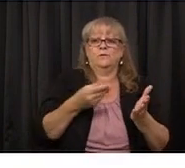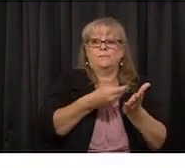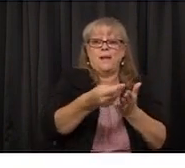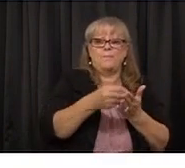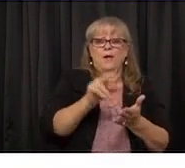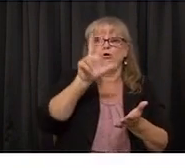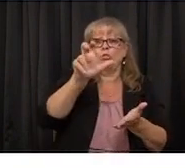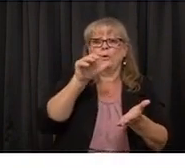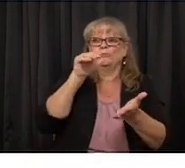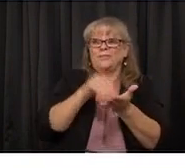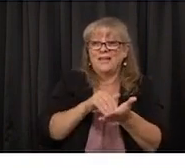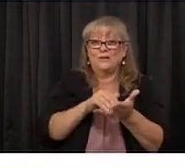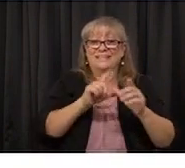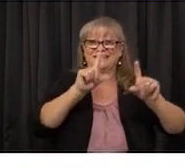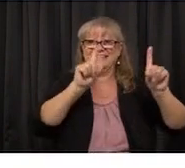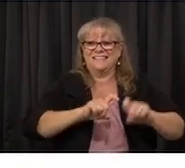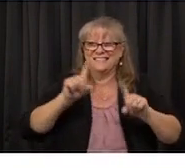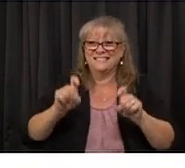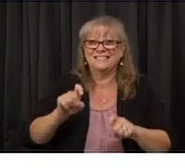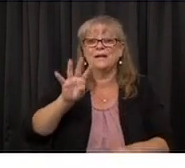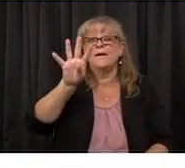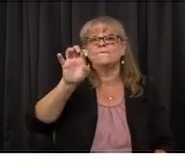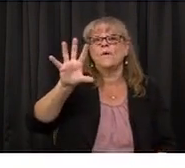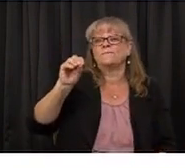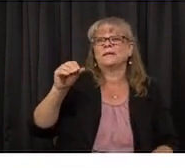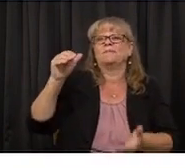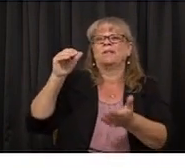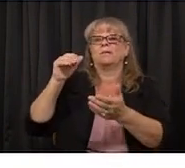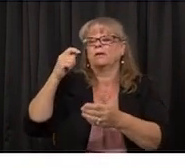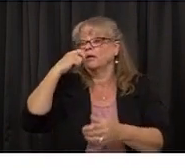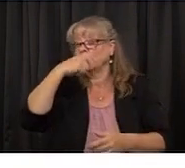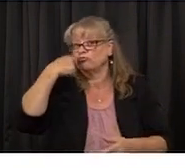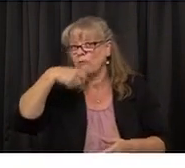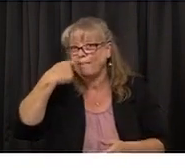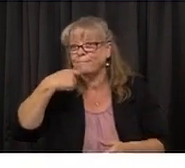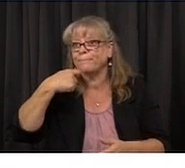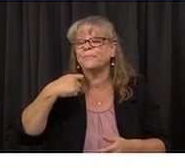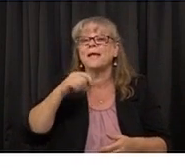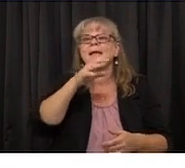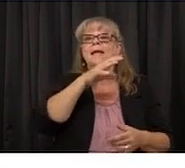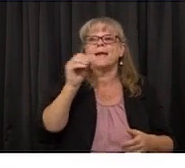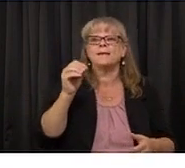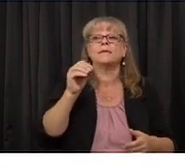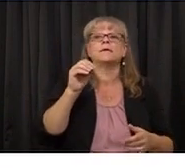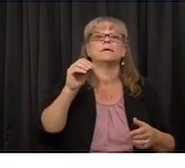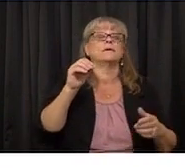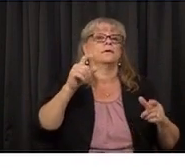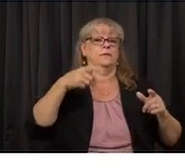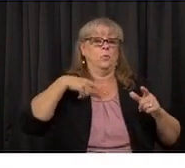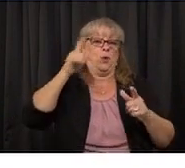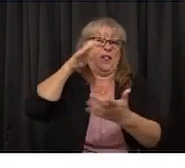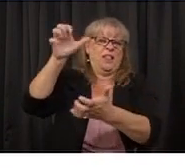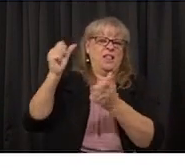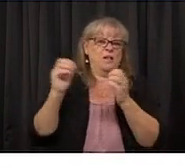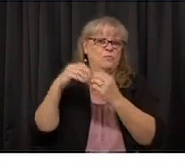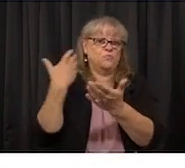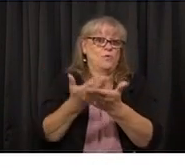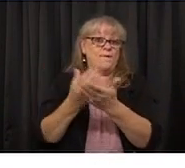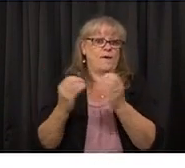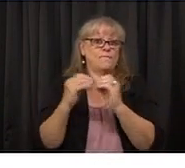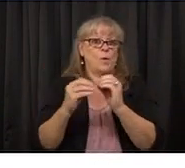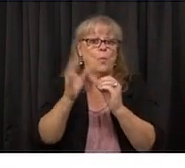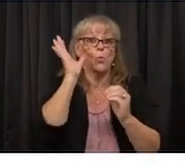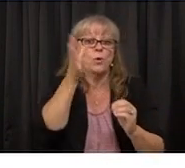international suppliers, expecting 300,000 more, 800 swab kits over the next 8 weeks, about 100,000 a